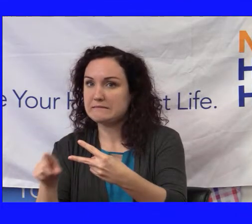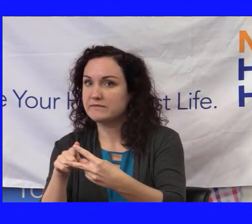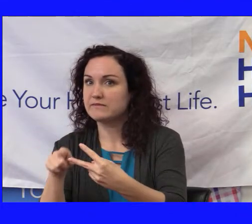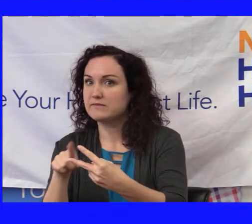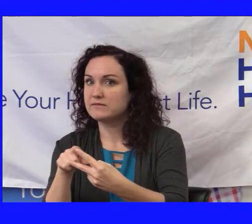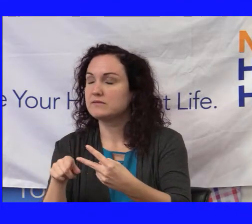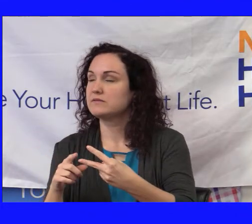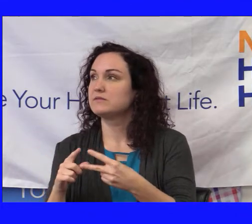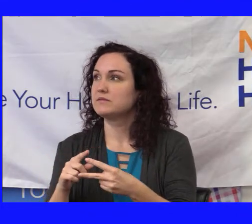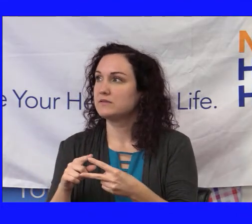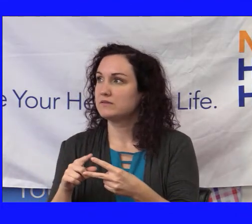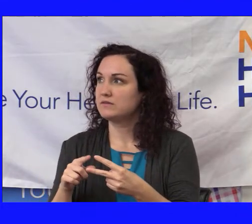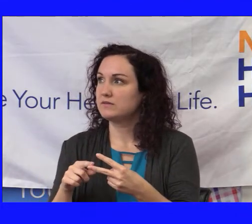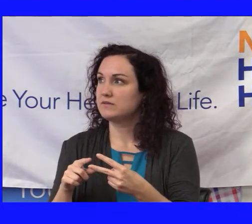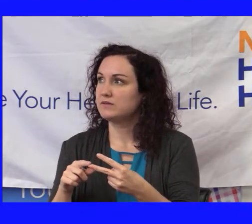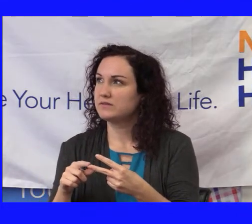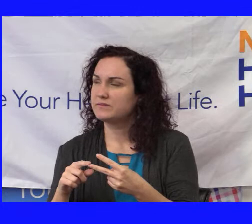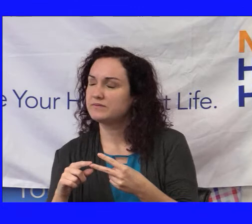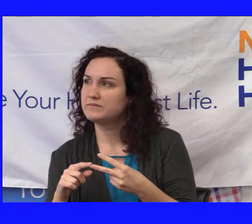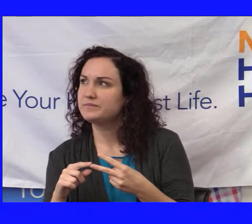One, it currently